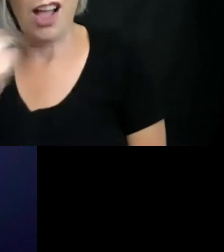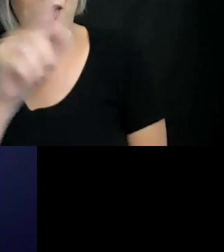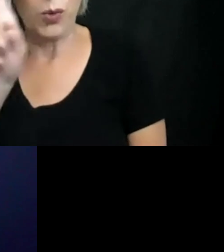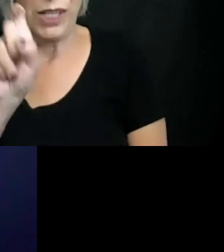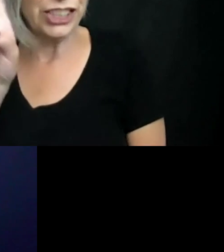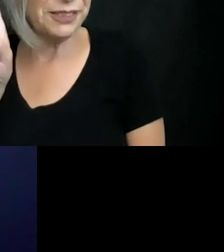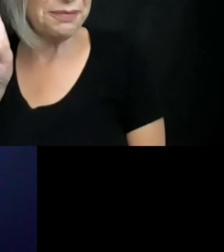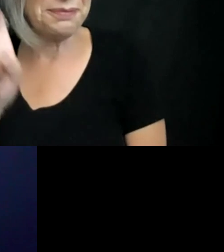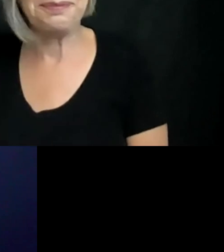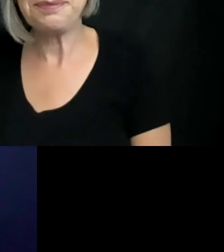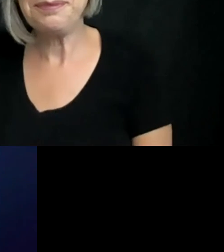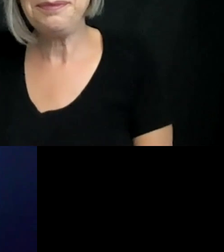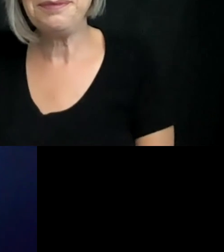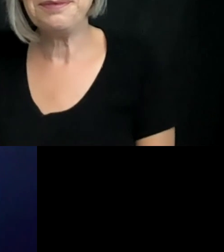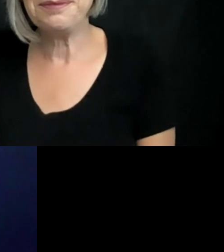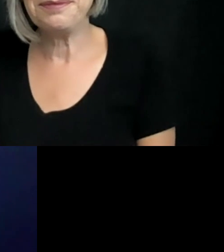Thank you both.